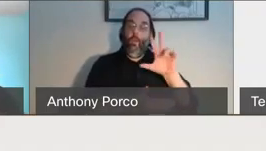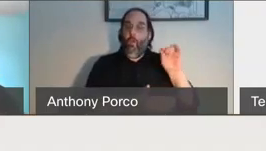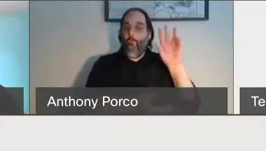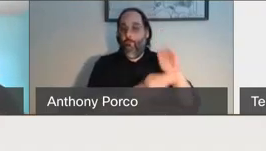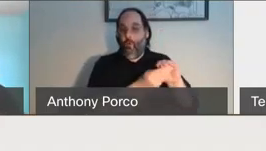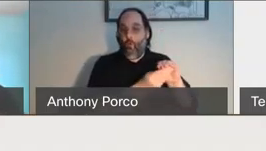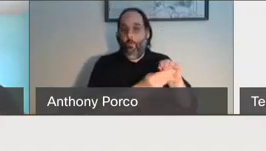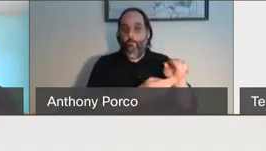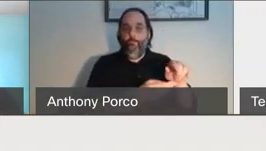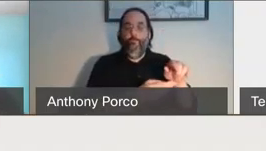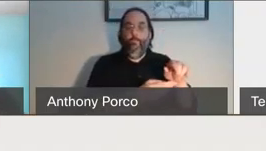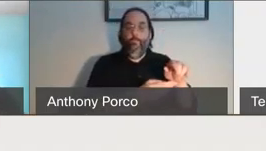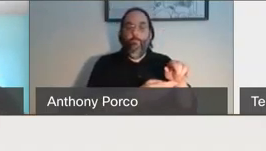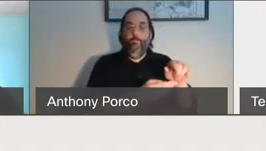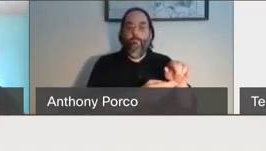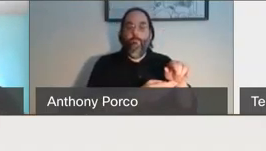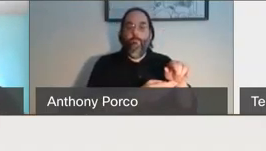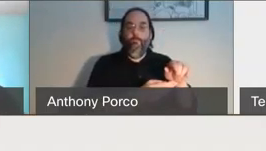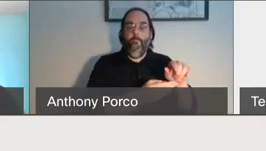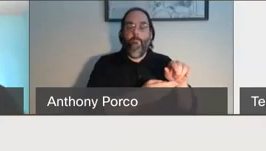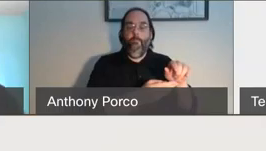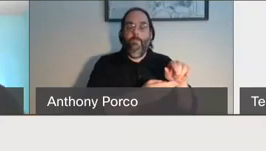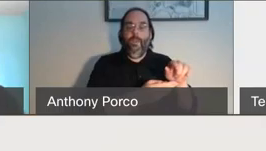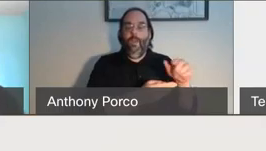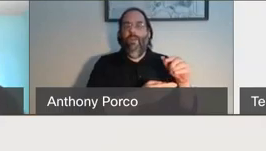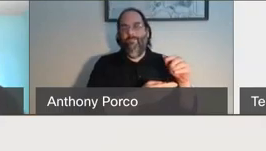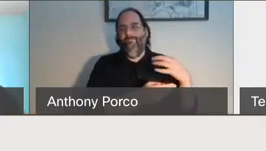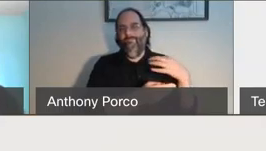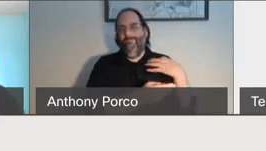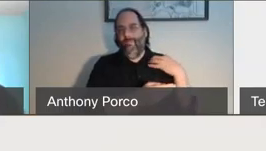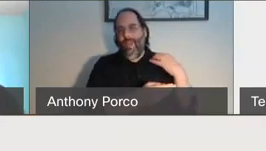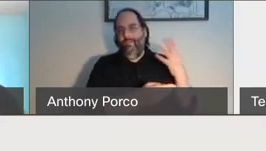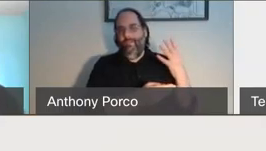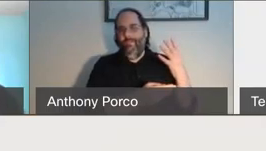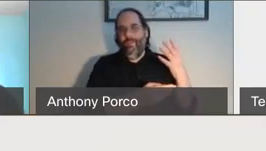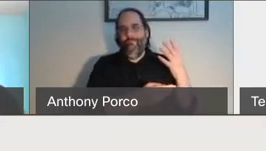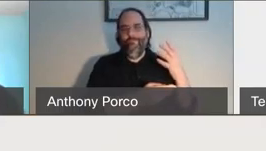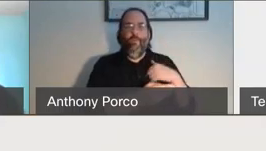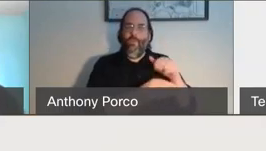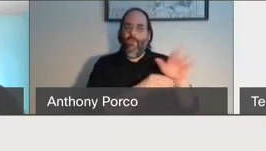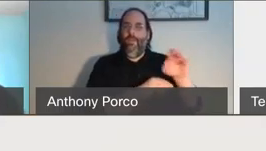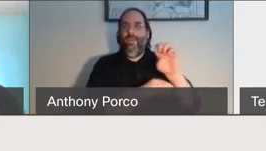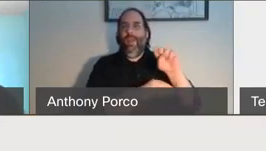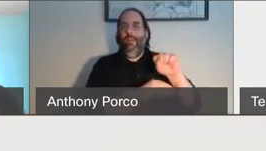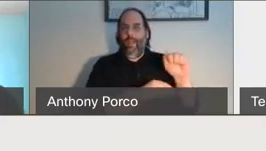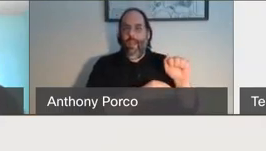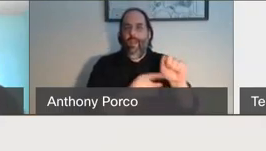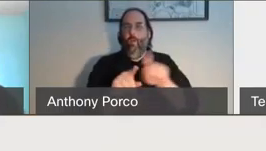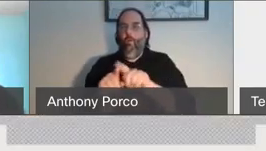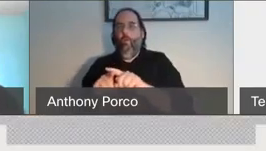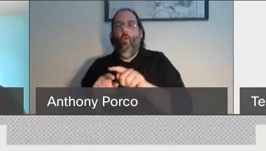1,830 renewal applications that were sent over to ESA, and we also updated the renewal dates